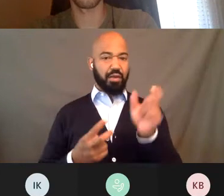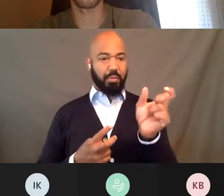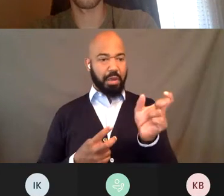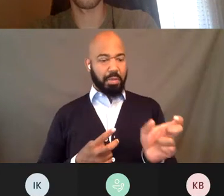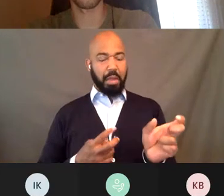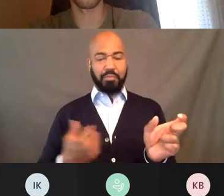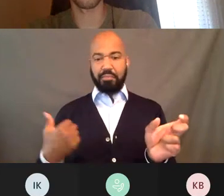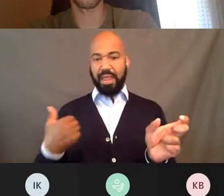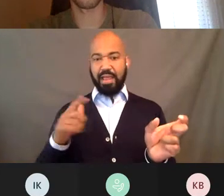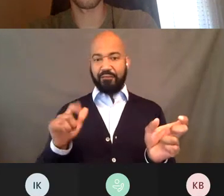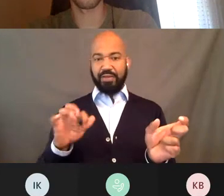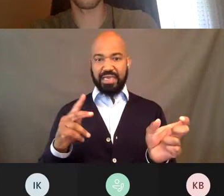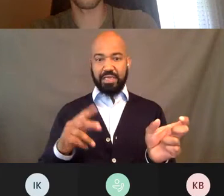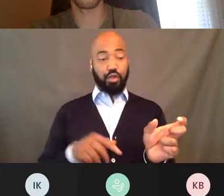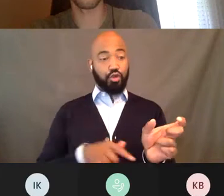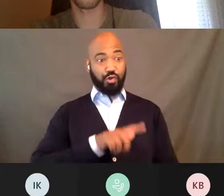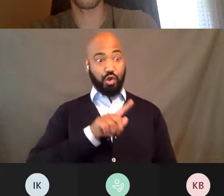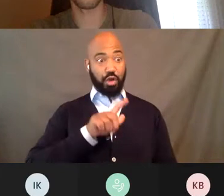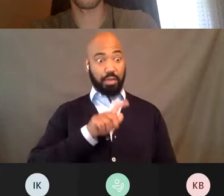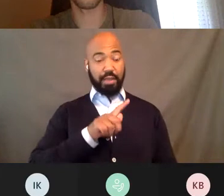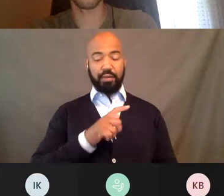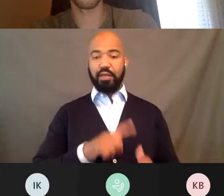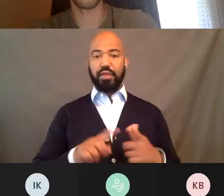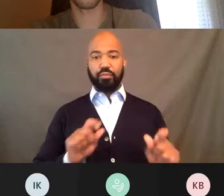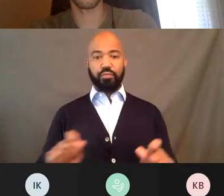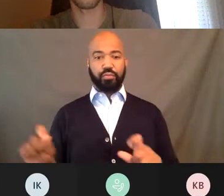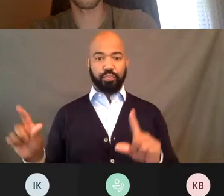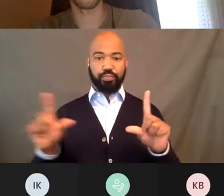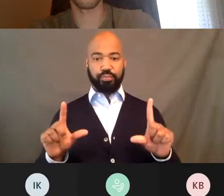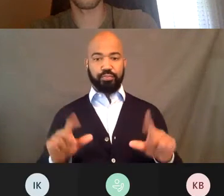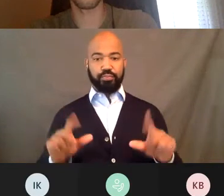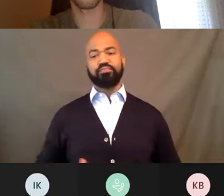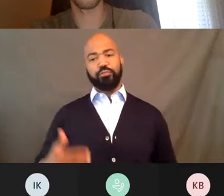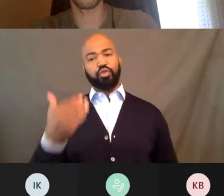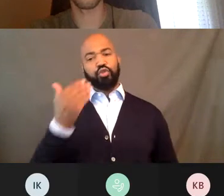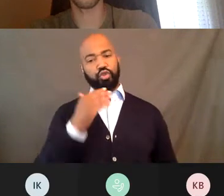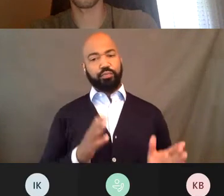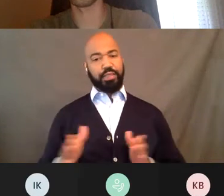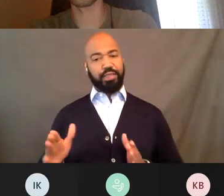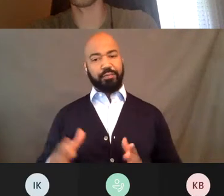that way you can go straight to it. But the whole thing is quite vital. It's a good plan.